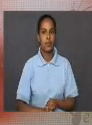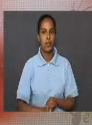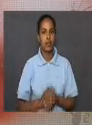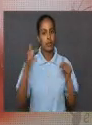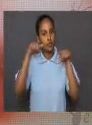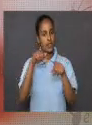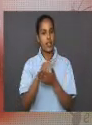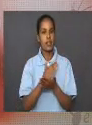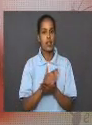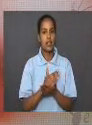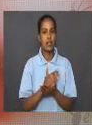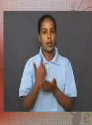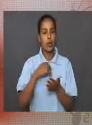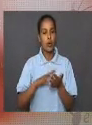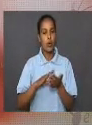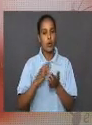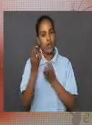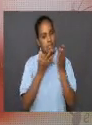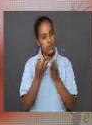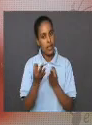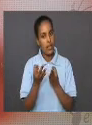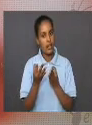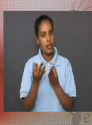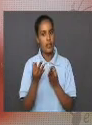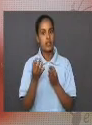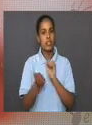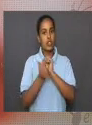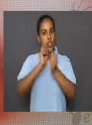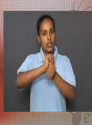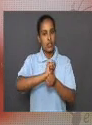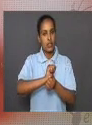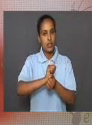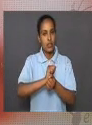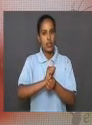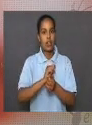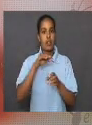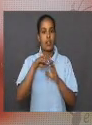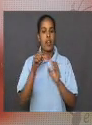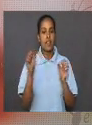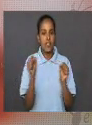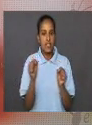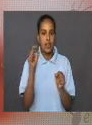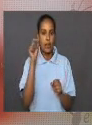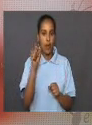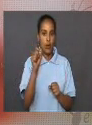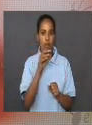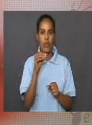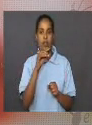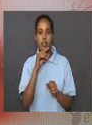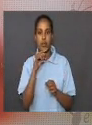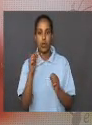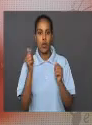In today's lesson, we will explain the change in the freezing point of a